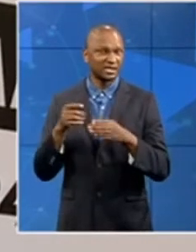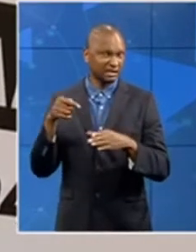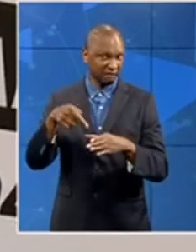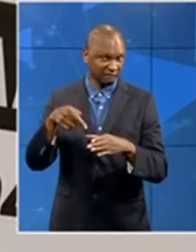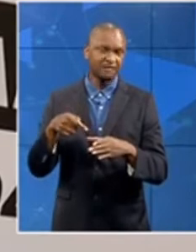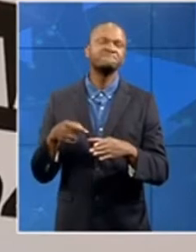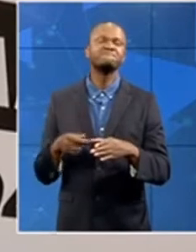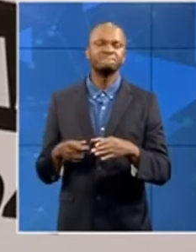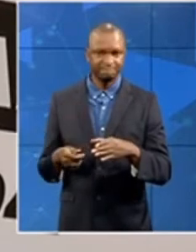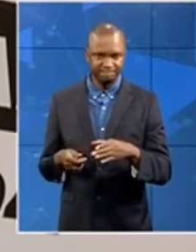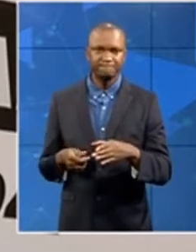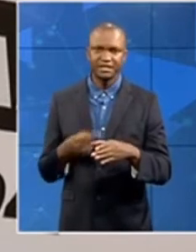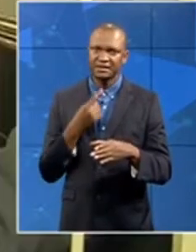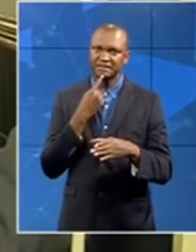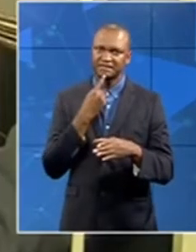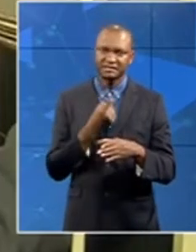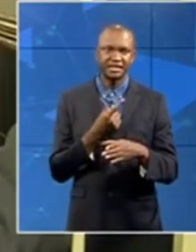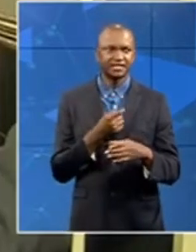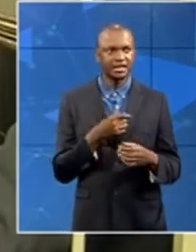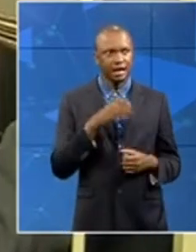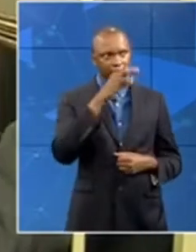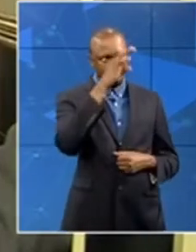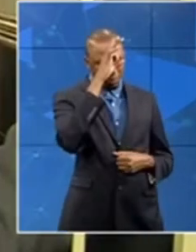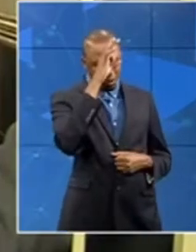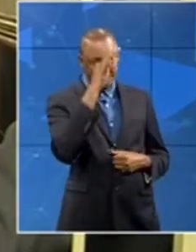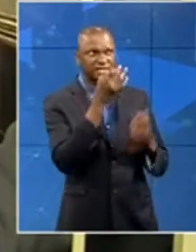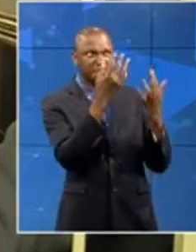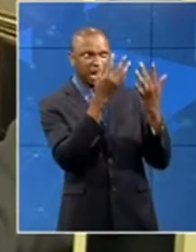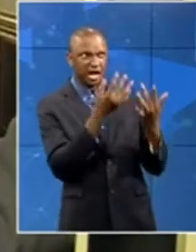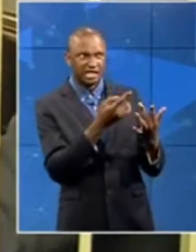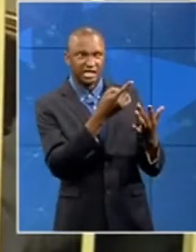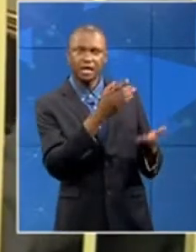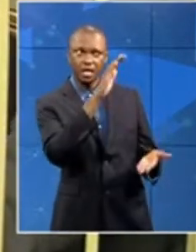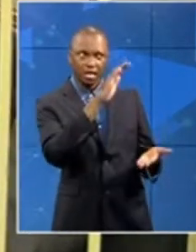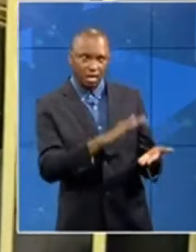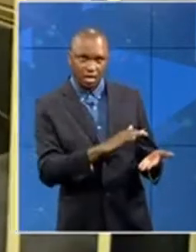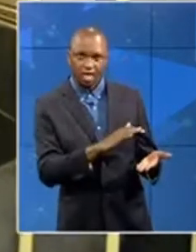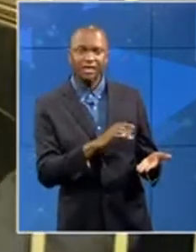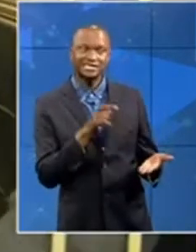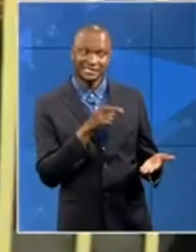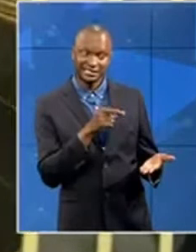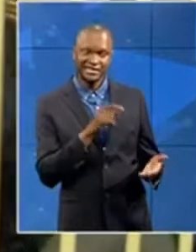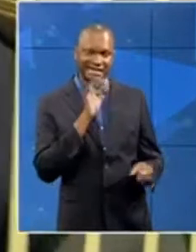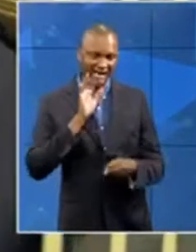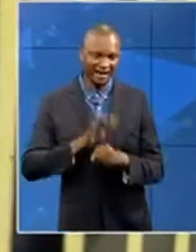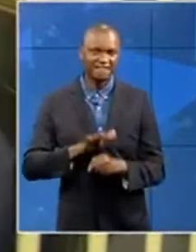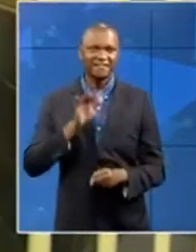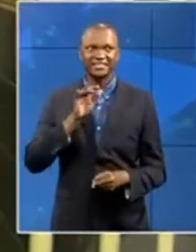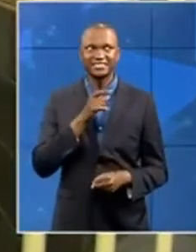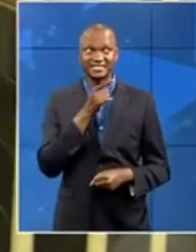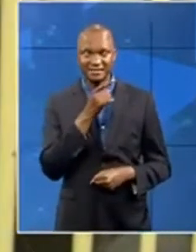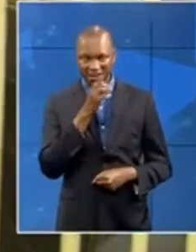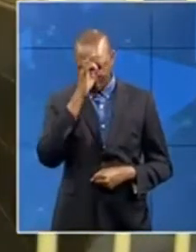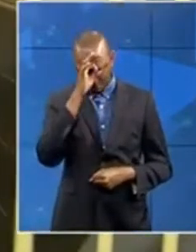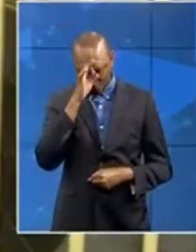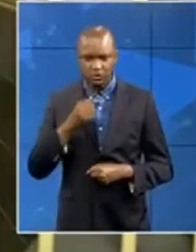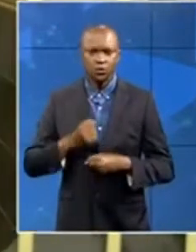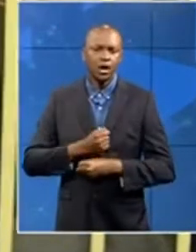njengoba sabelo timali semaphoyisa sehlisiwe loko kungahle kuthikamete ekutheni emaphoyisa akhone